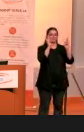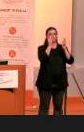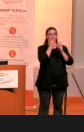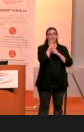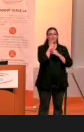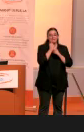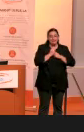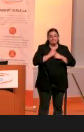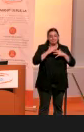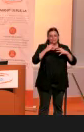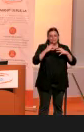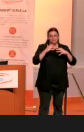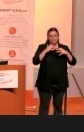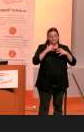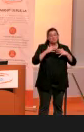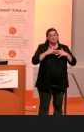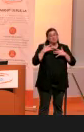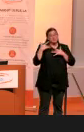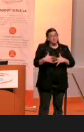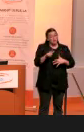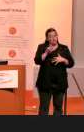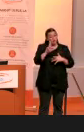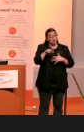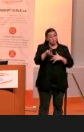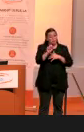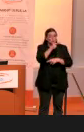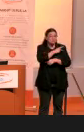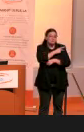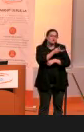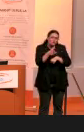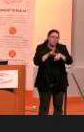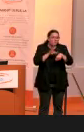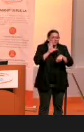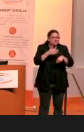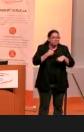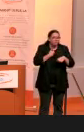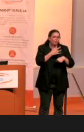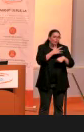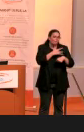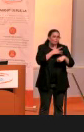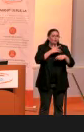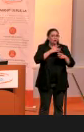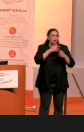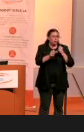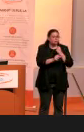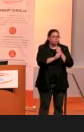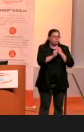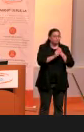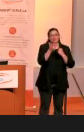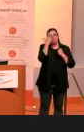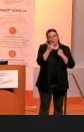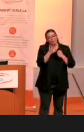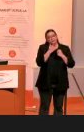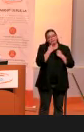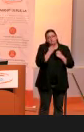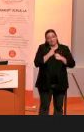that patients with lupus do have an increased risk of heart disease because of inflammation. So this was a study that looked